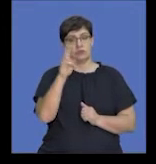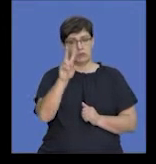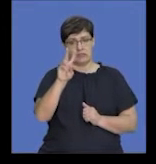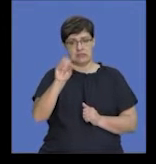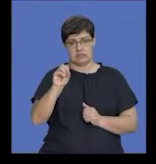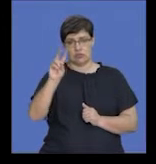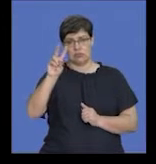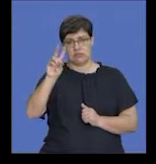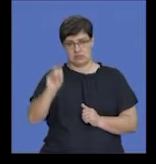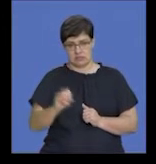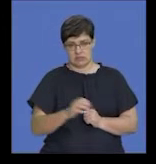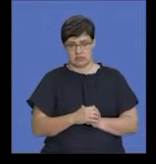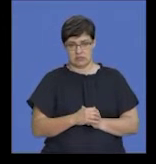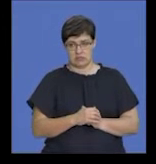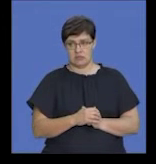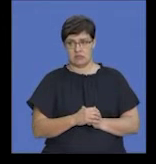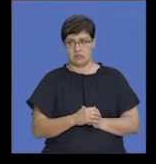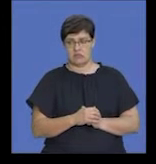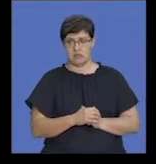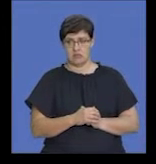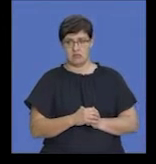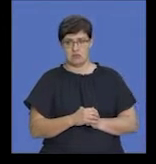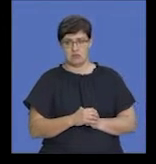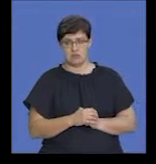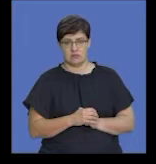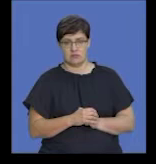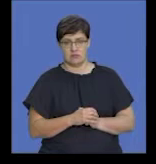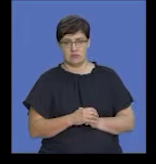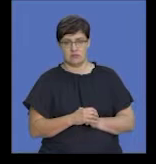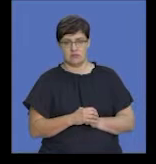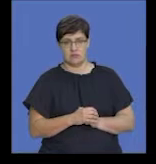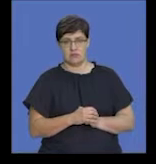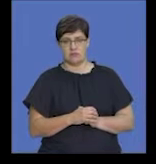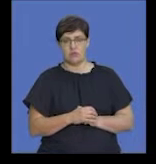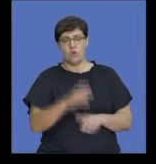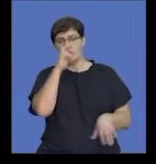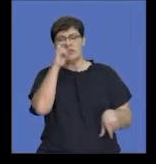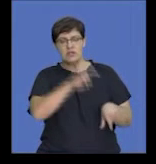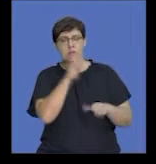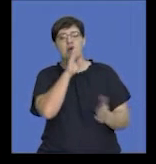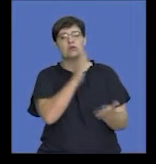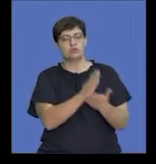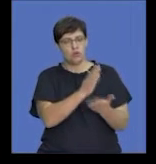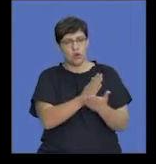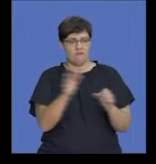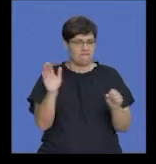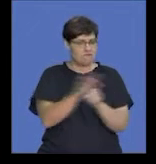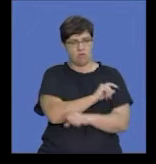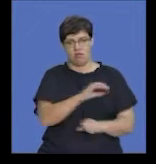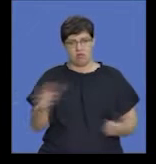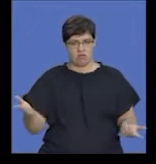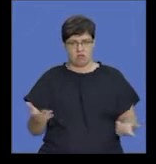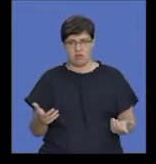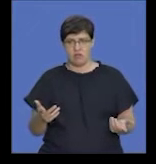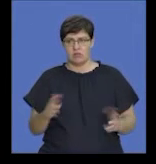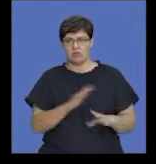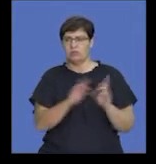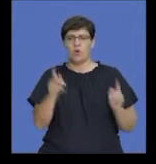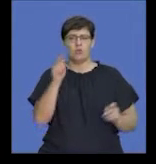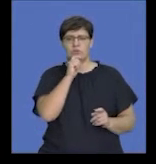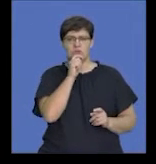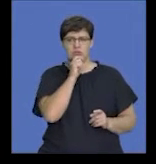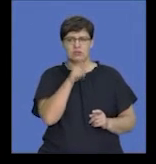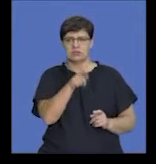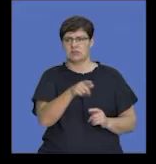year. Okay. So we need to ensure we write it out in full. Do not do